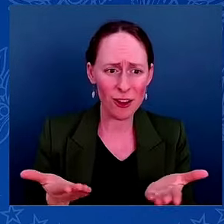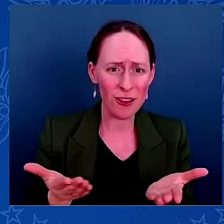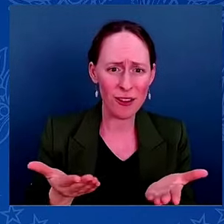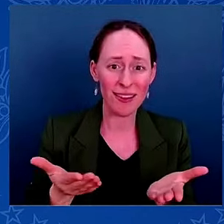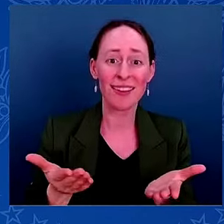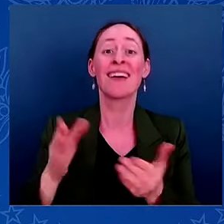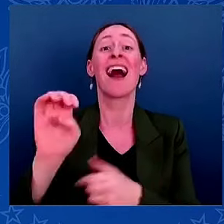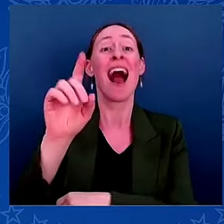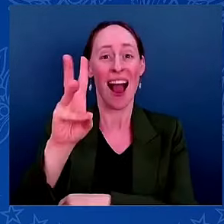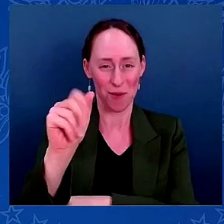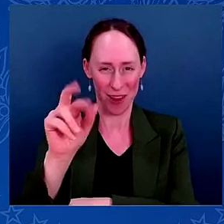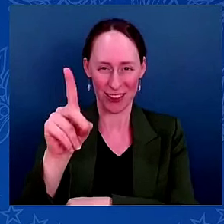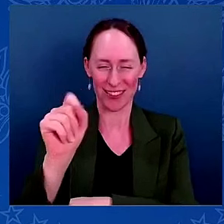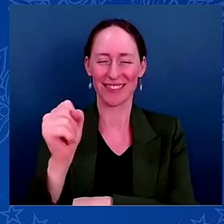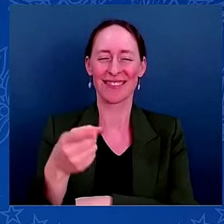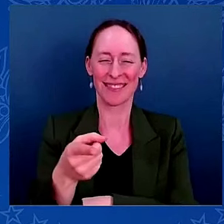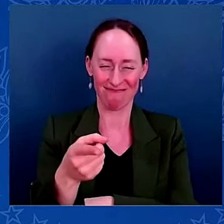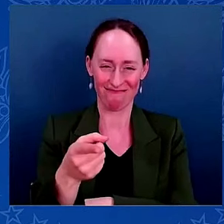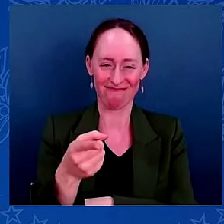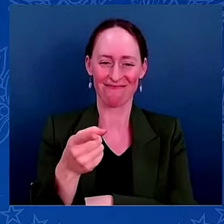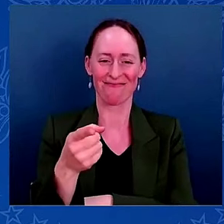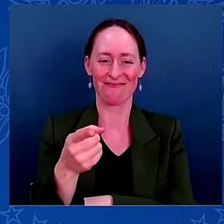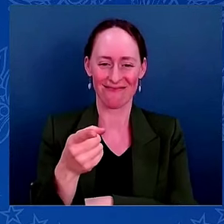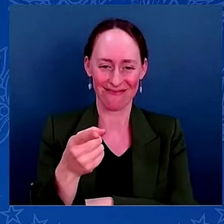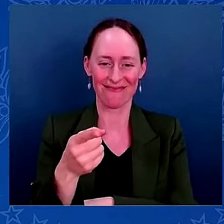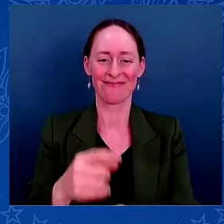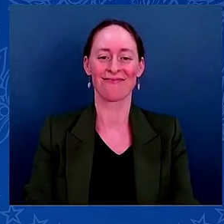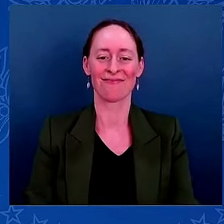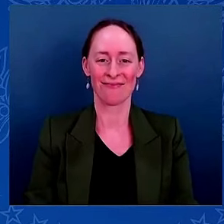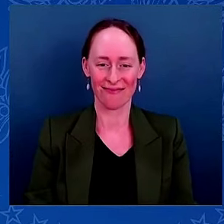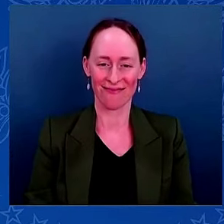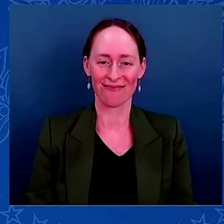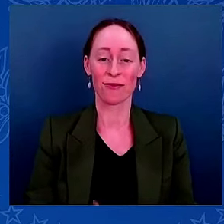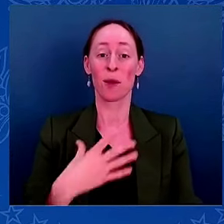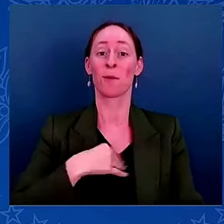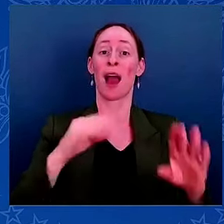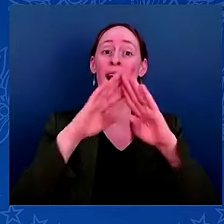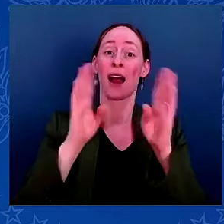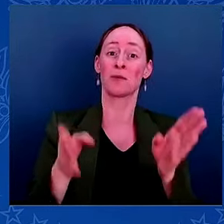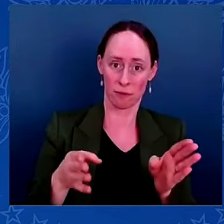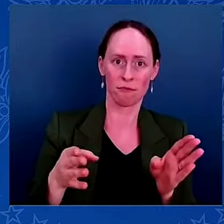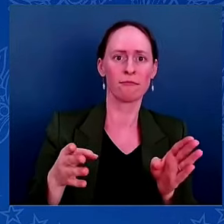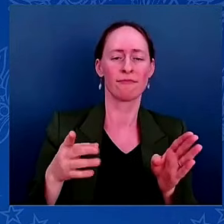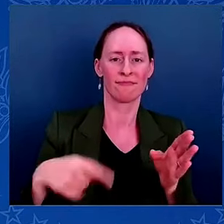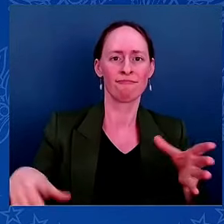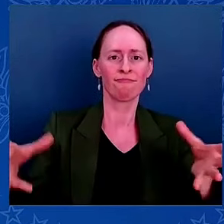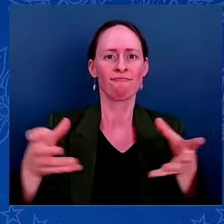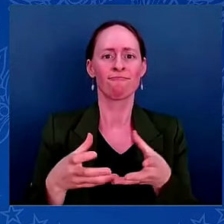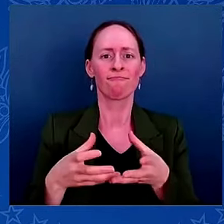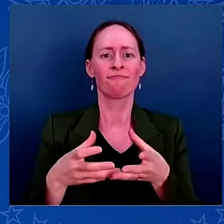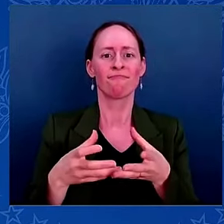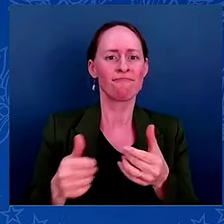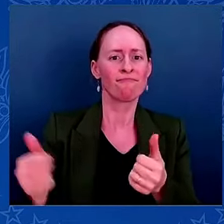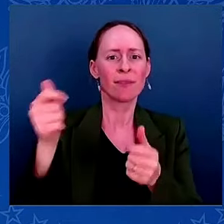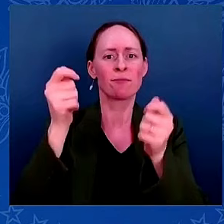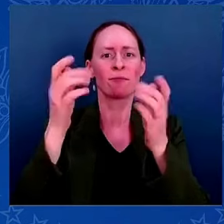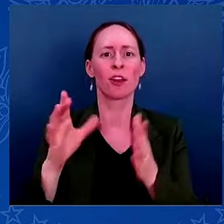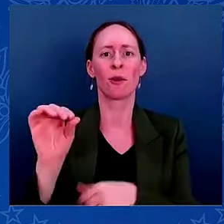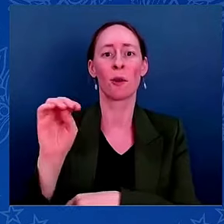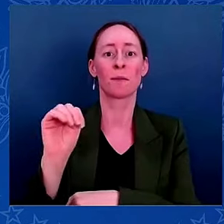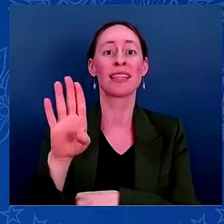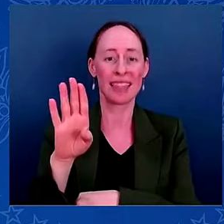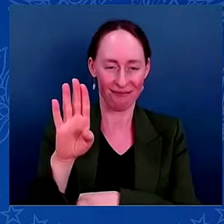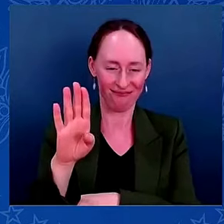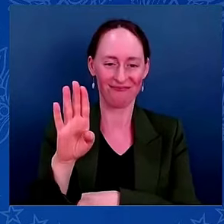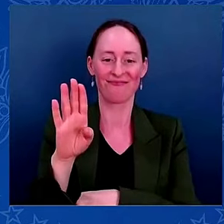And members of my White House team, Director of Office of Management and Budget, you know, Shalonda Young is a Louisiana girl, and she runs the show,